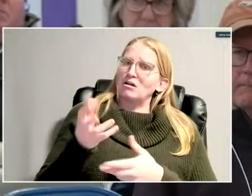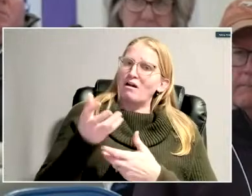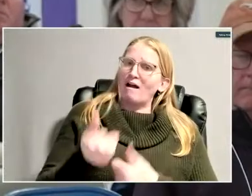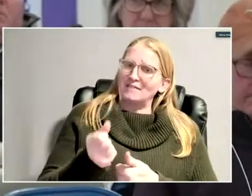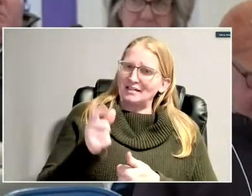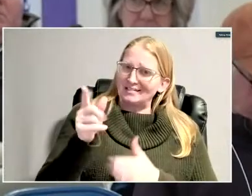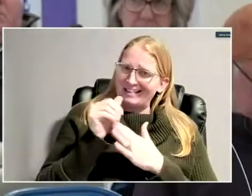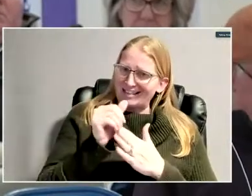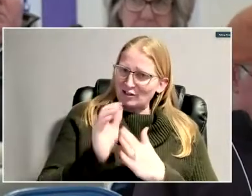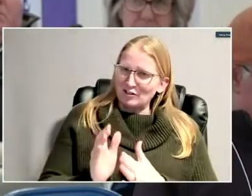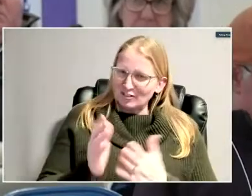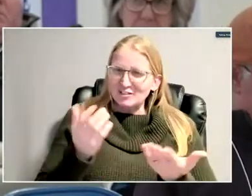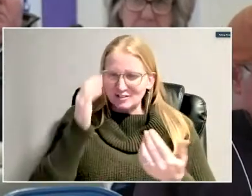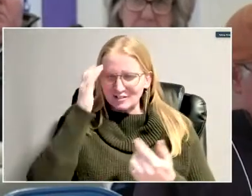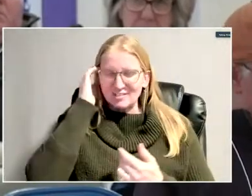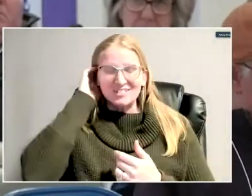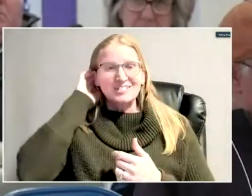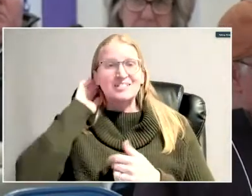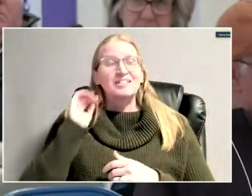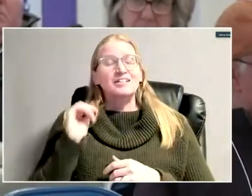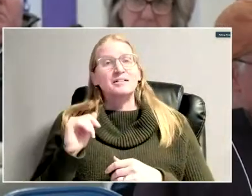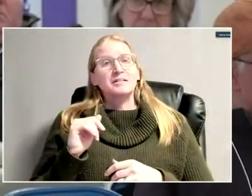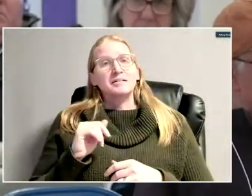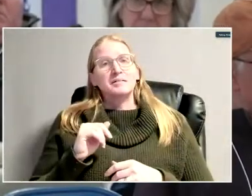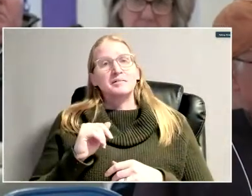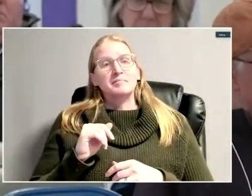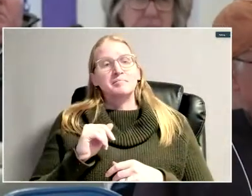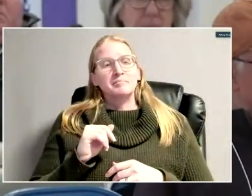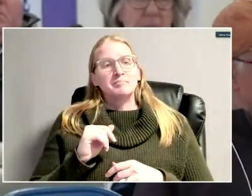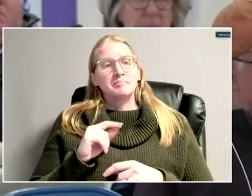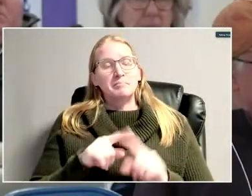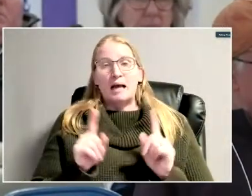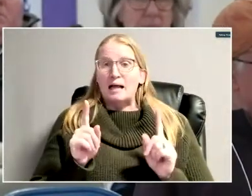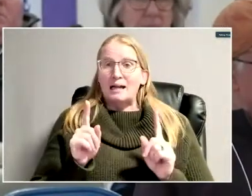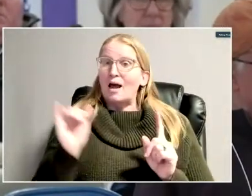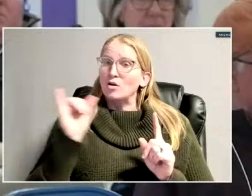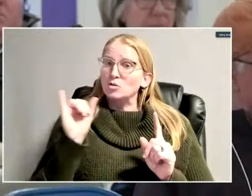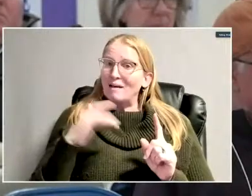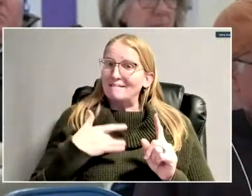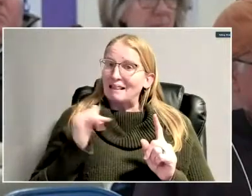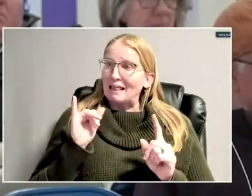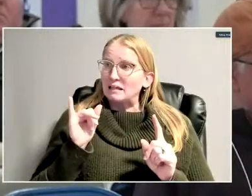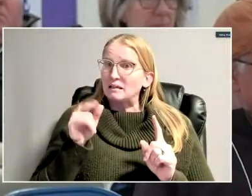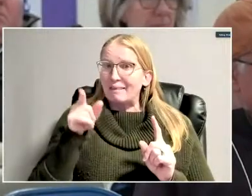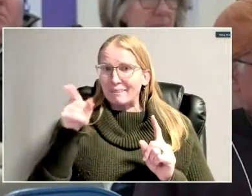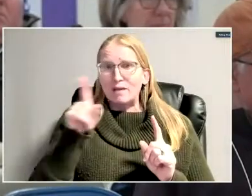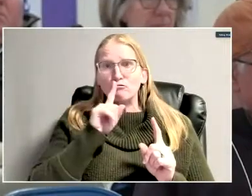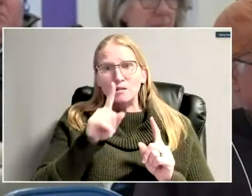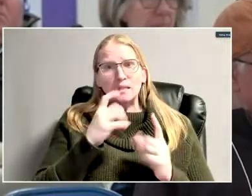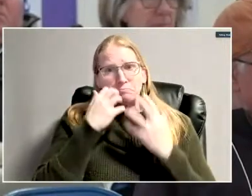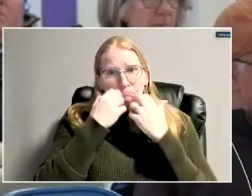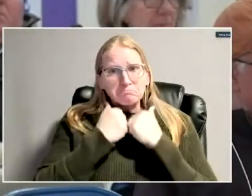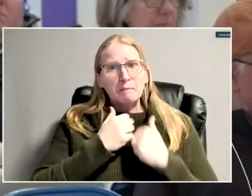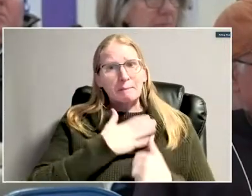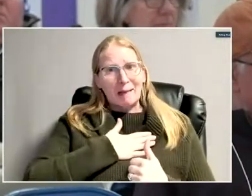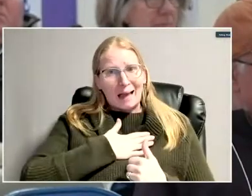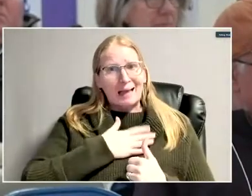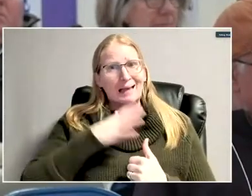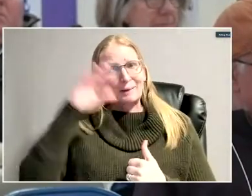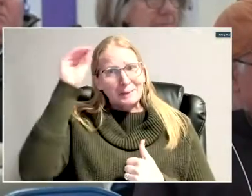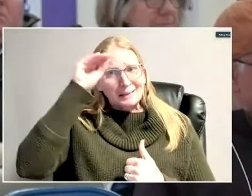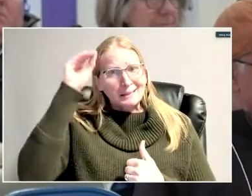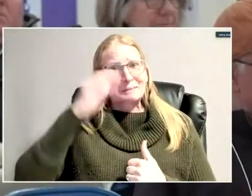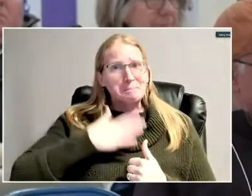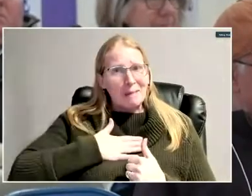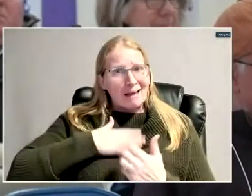like uh my input had been uh appreciated in the past um so